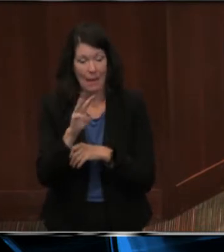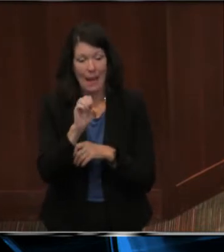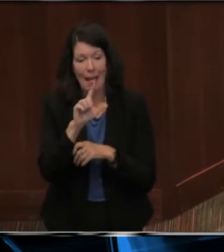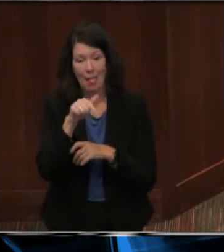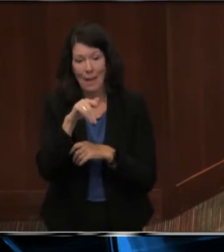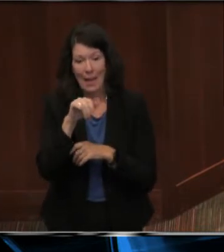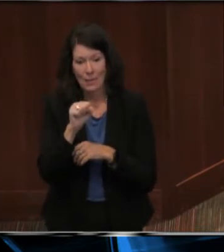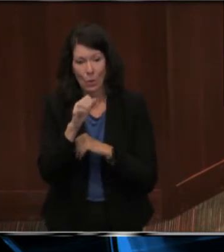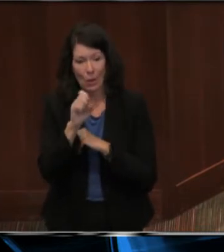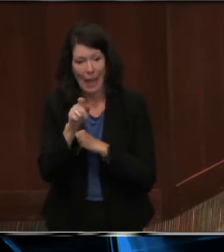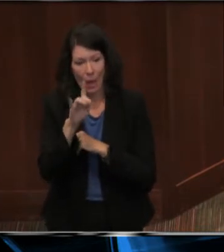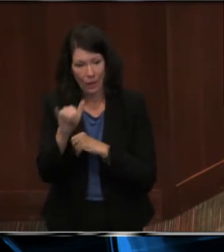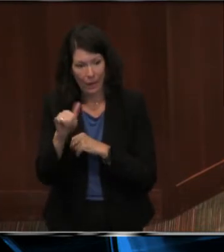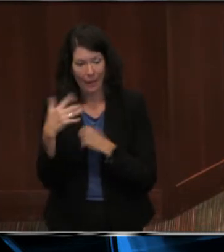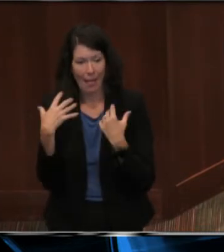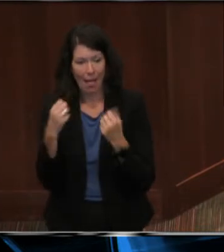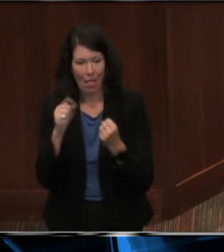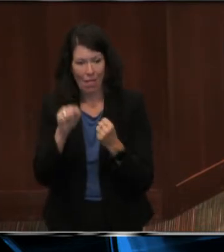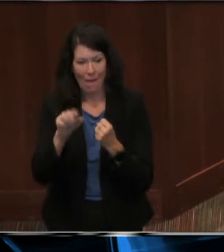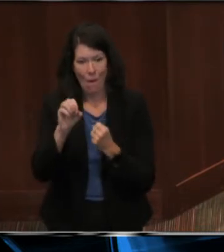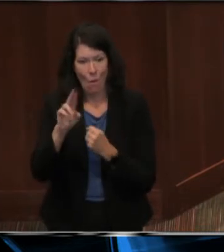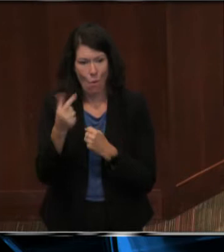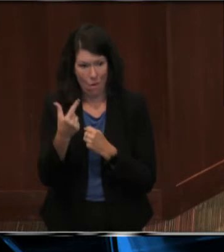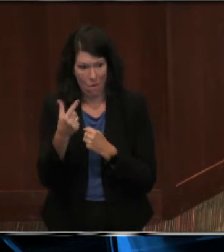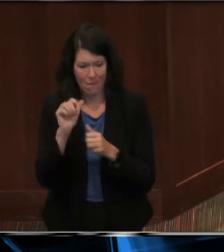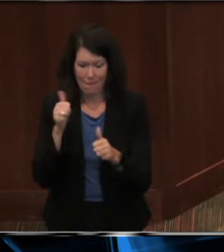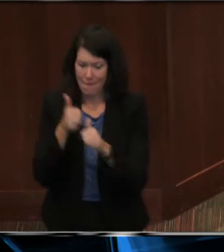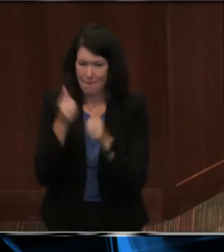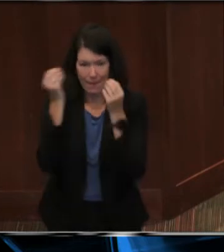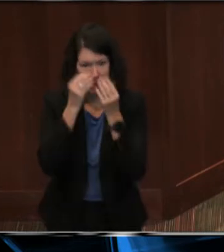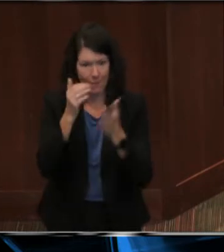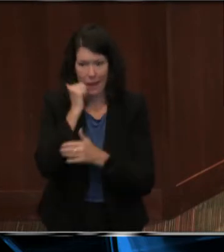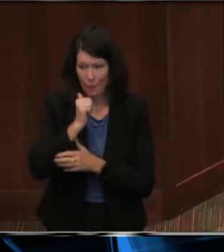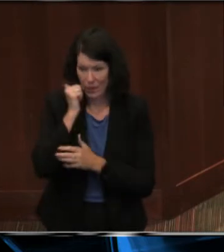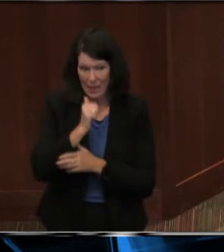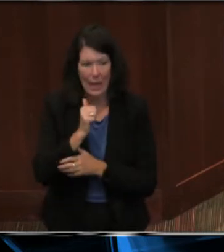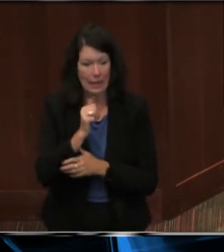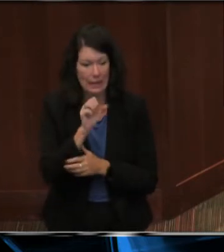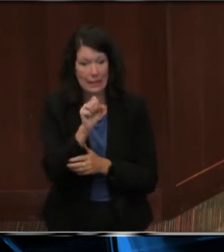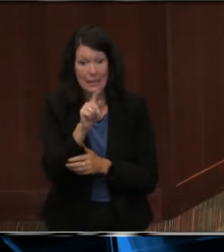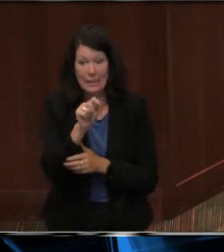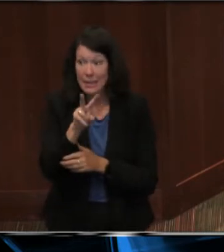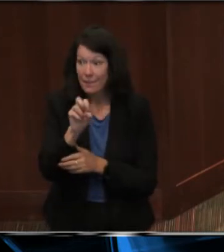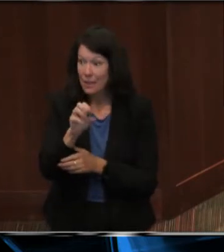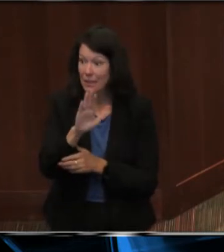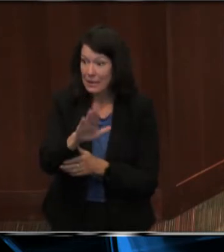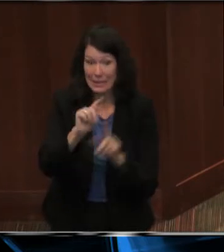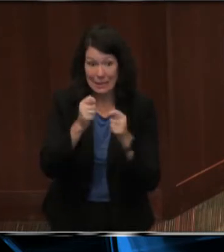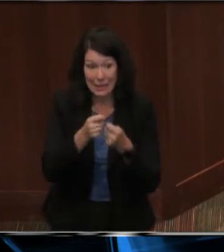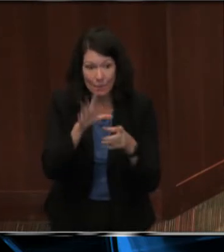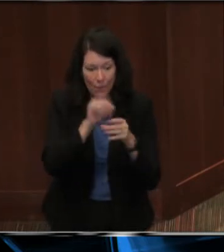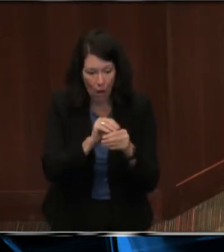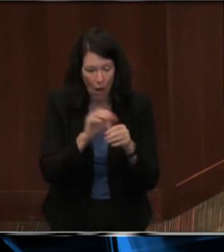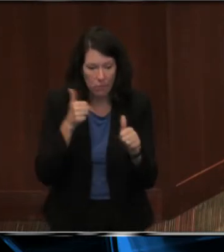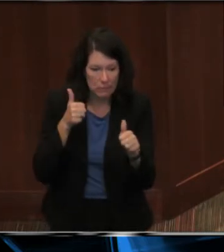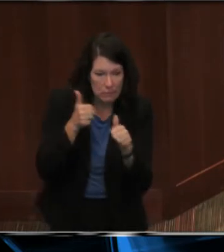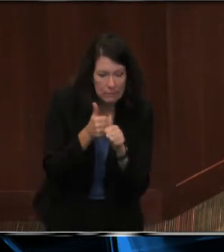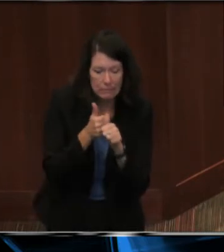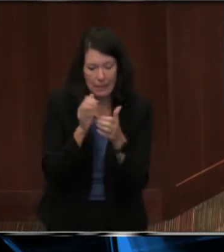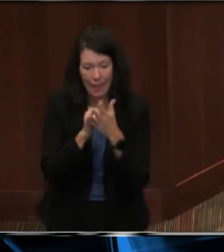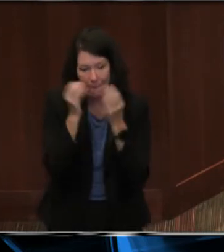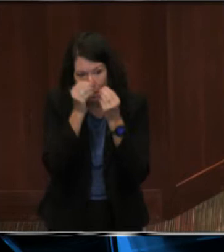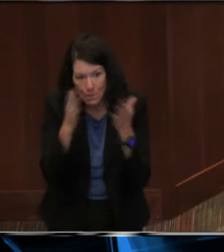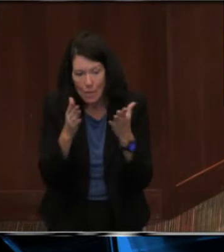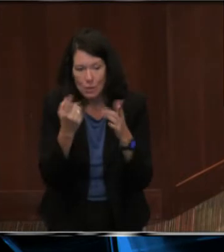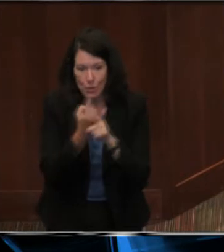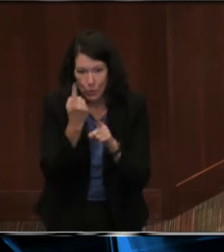elpasocountyhealth.org. We are updating this every day, and this is where Stephen and his team come in to make sure that the data is